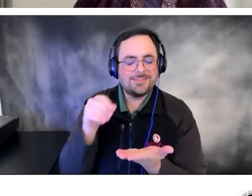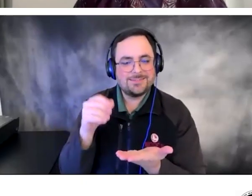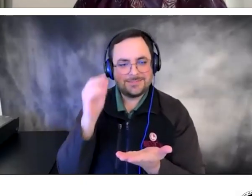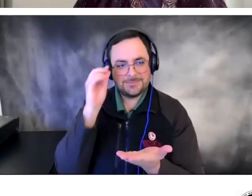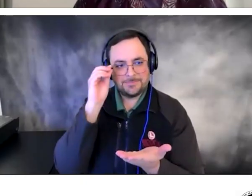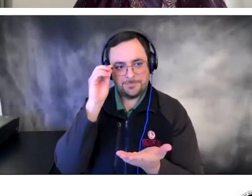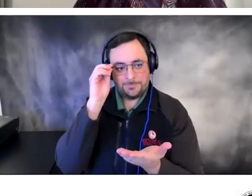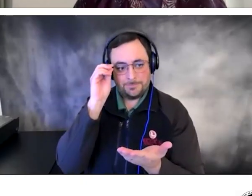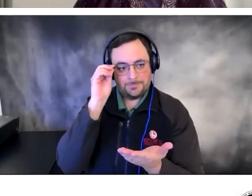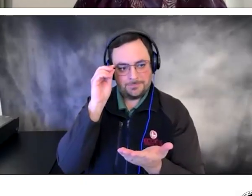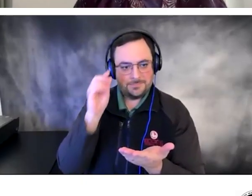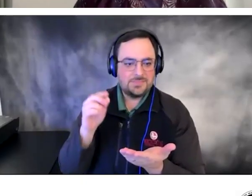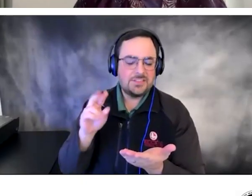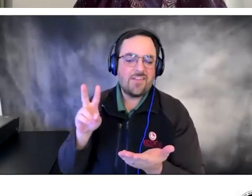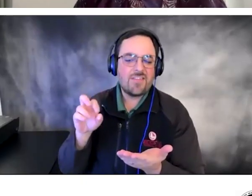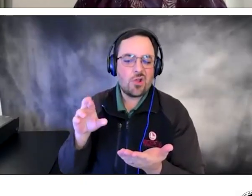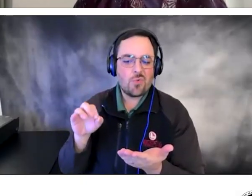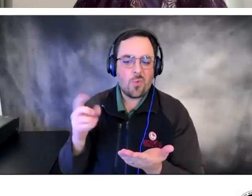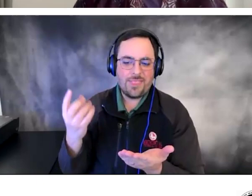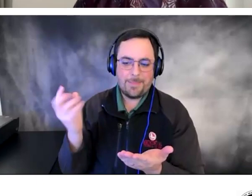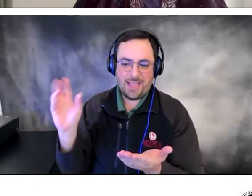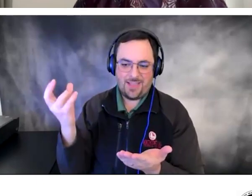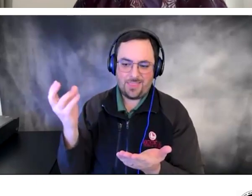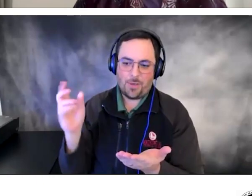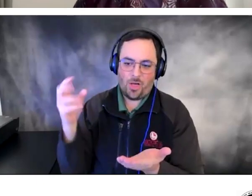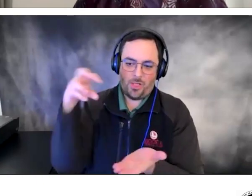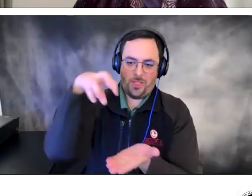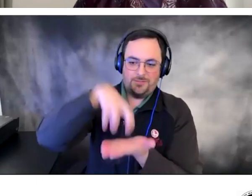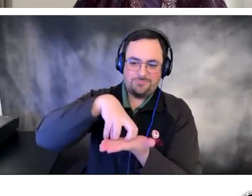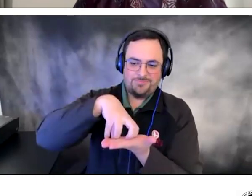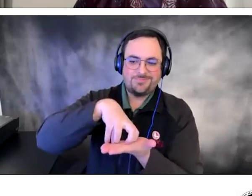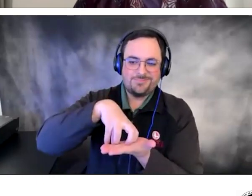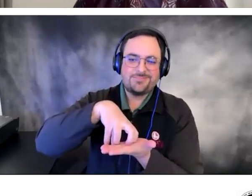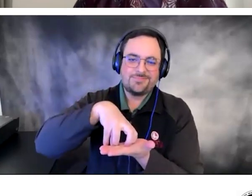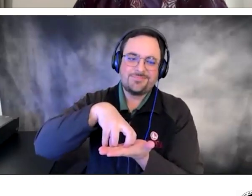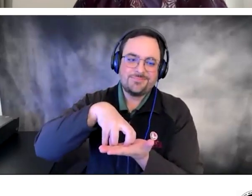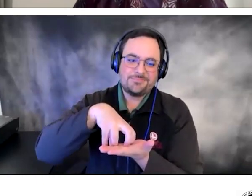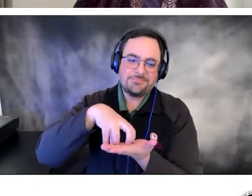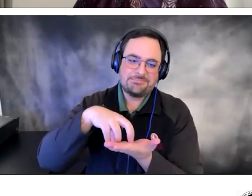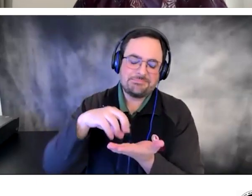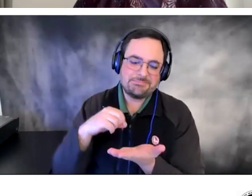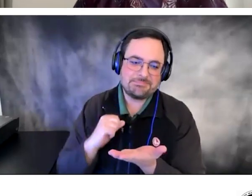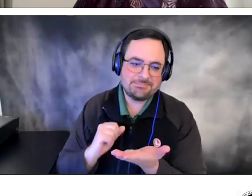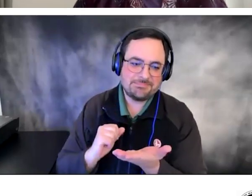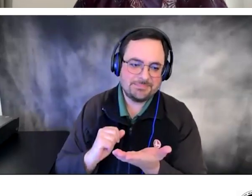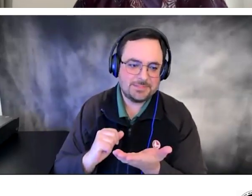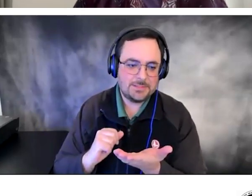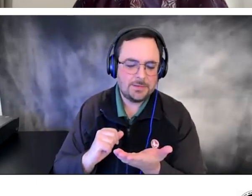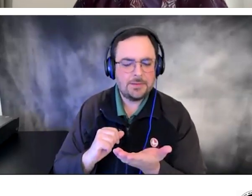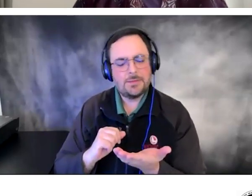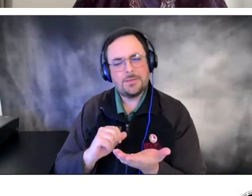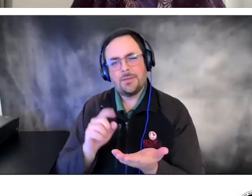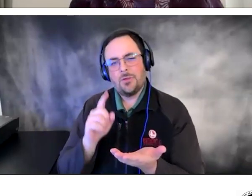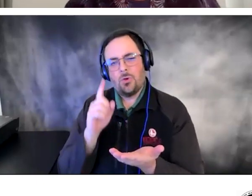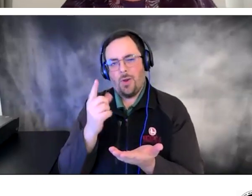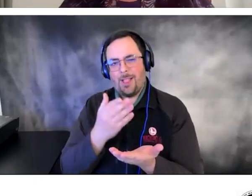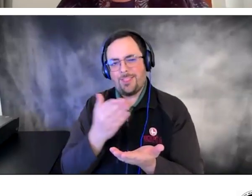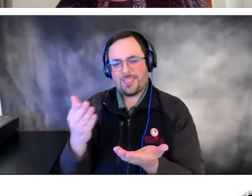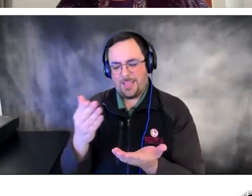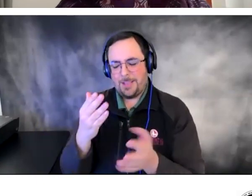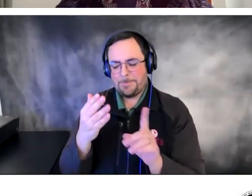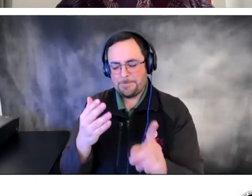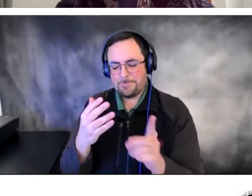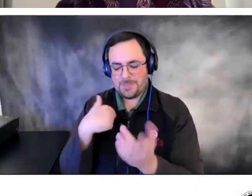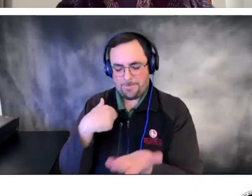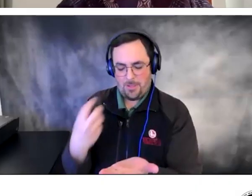one of the pages. There's Velcro on the back of that um, mounting for that object symbol. One thing I will say